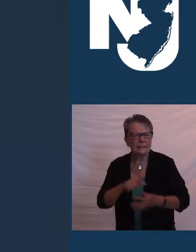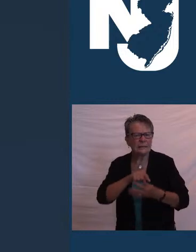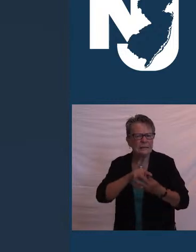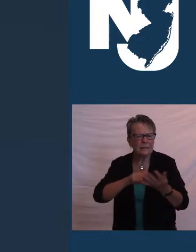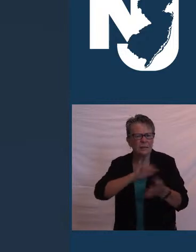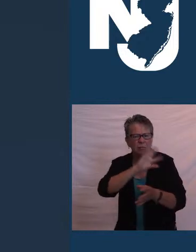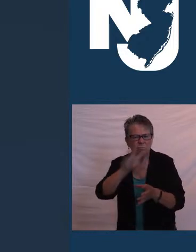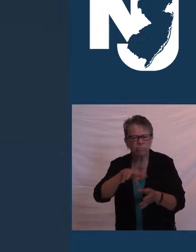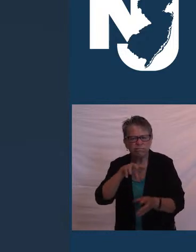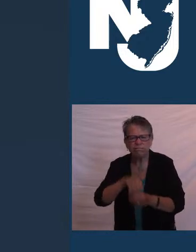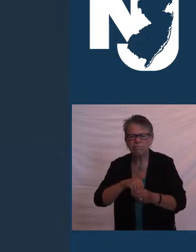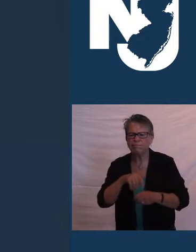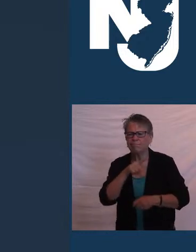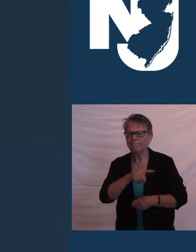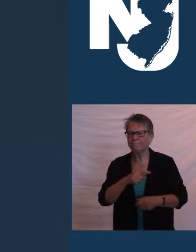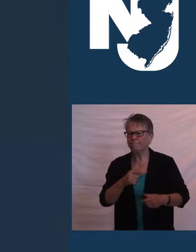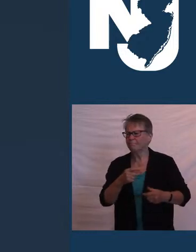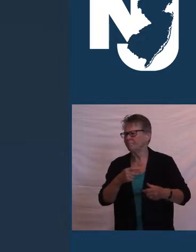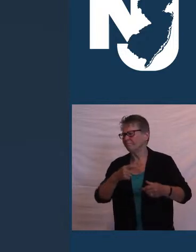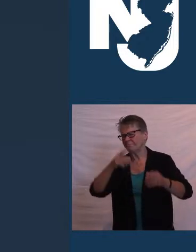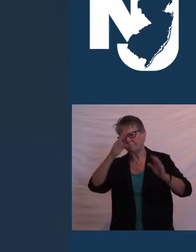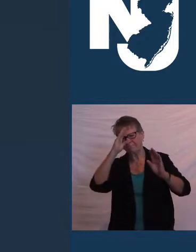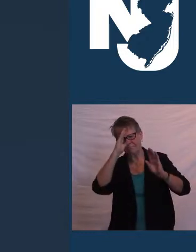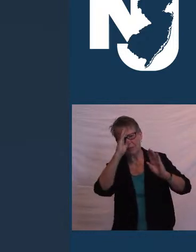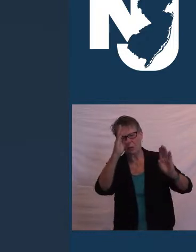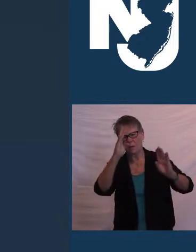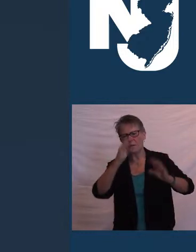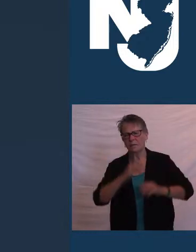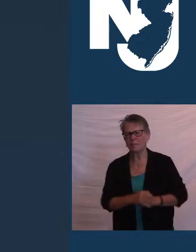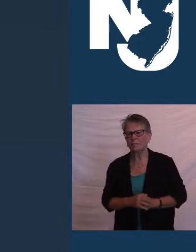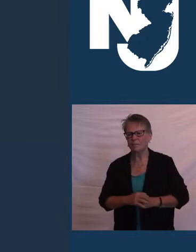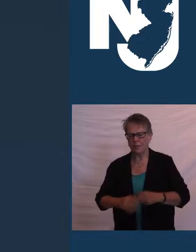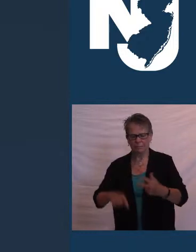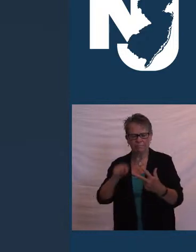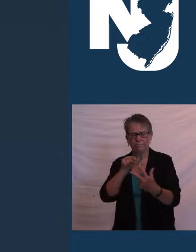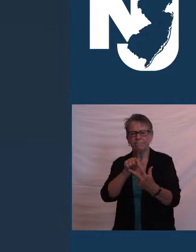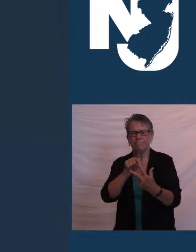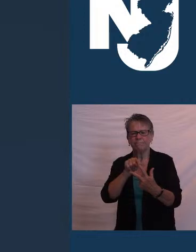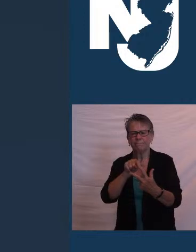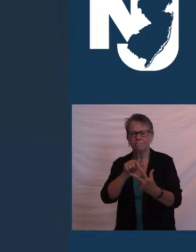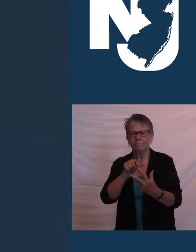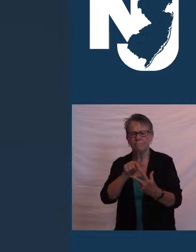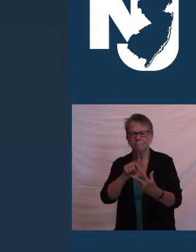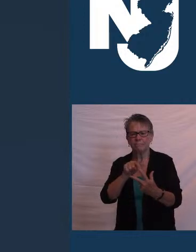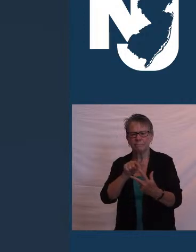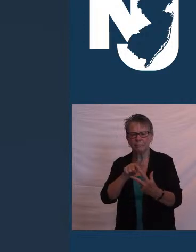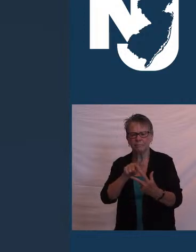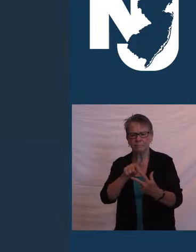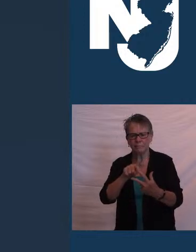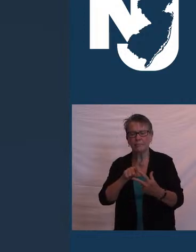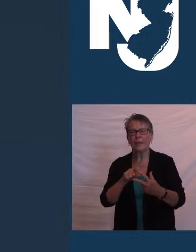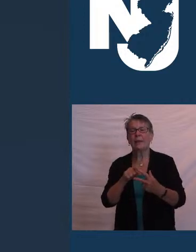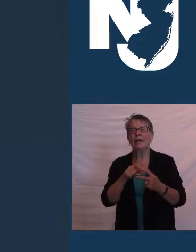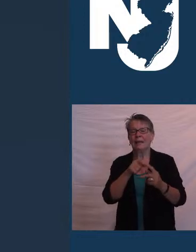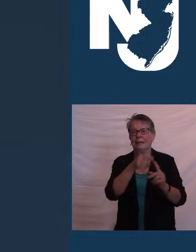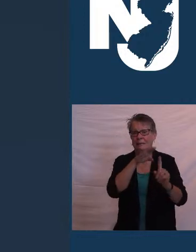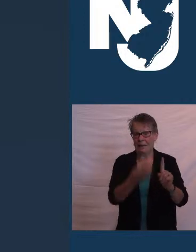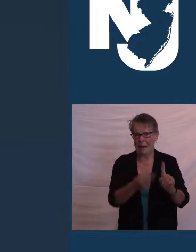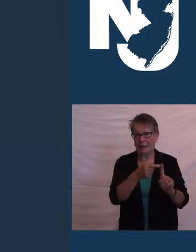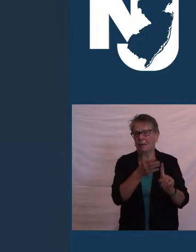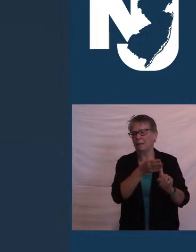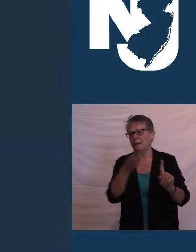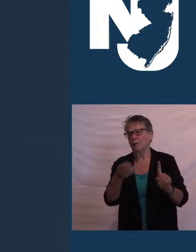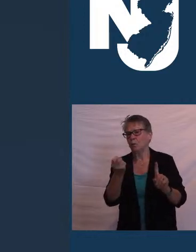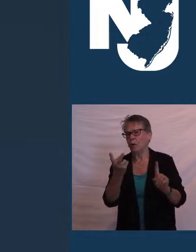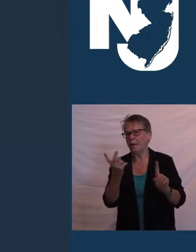Doc. 12 days later, on January 18th, and in nearby Manasquan, Lisa Melon-Hughes passed